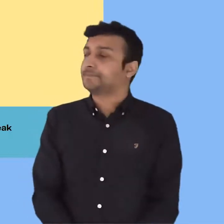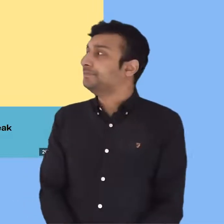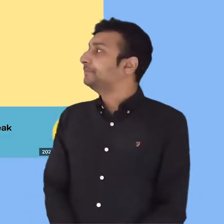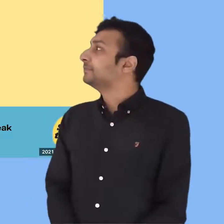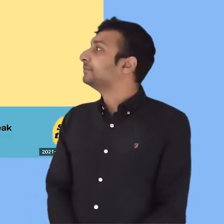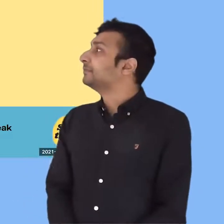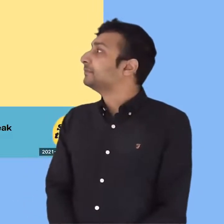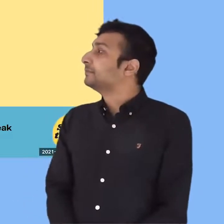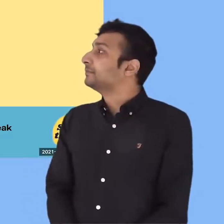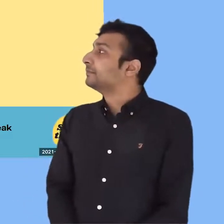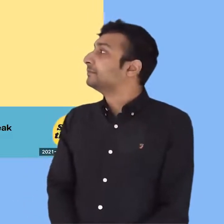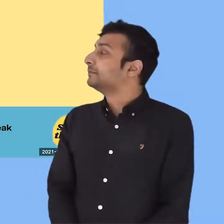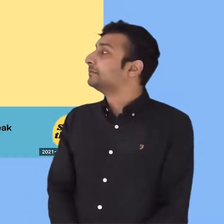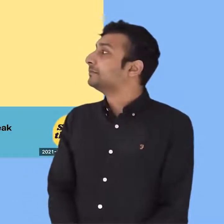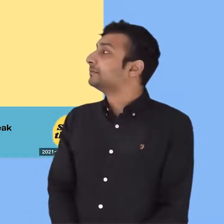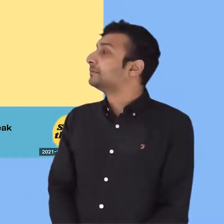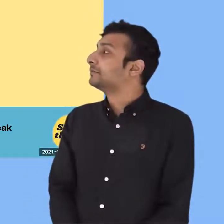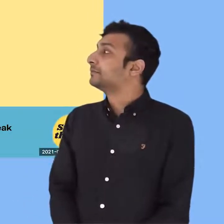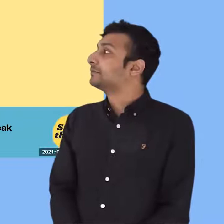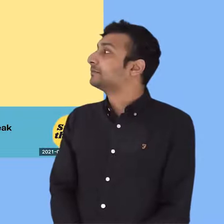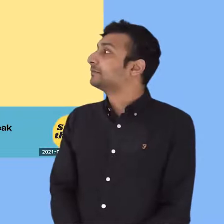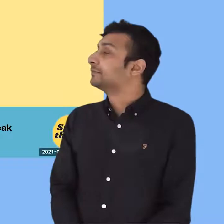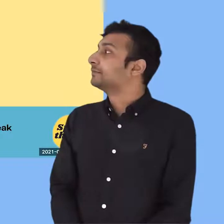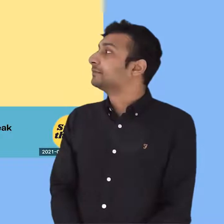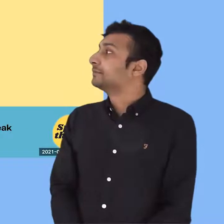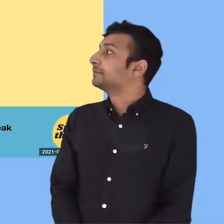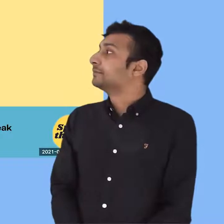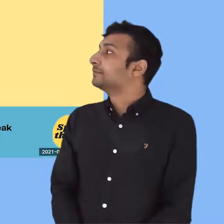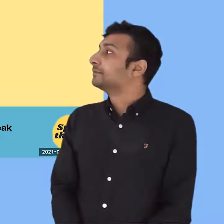So when we don't champion